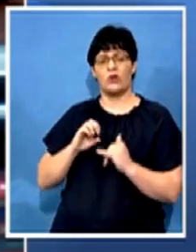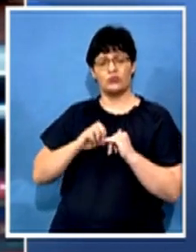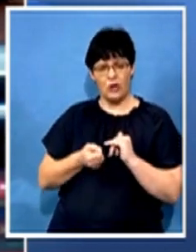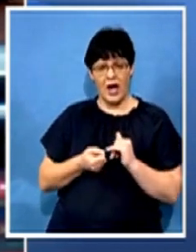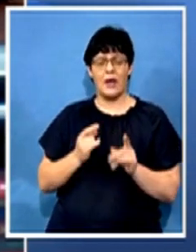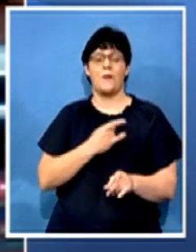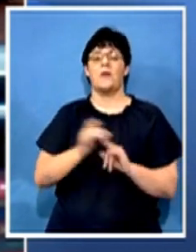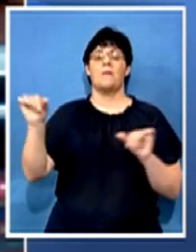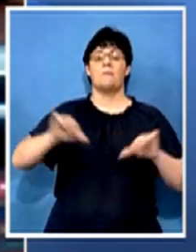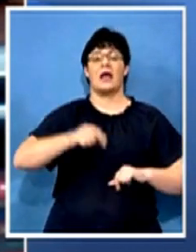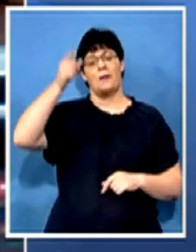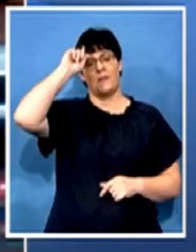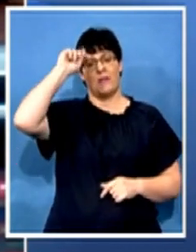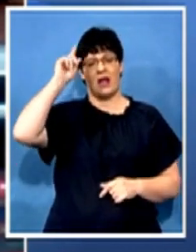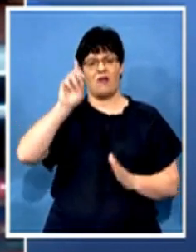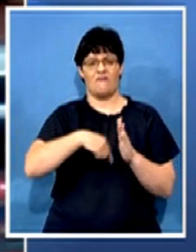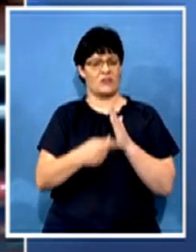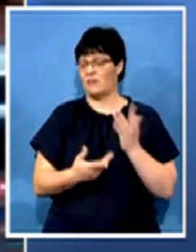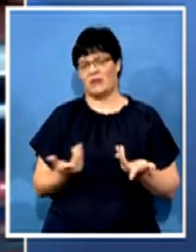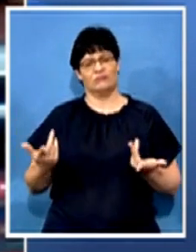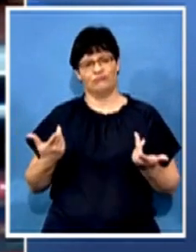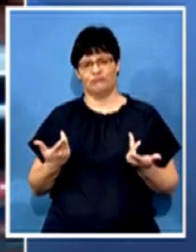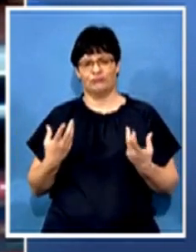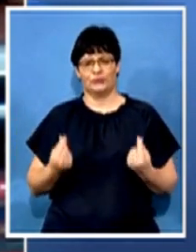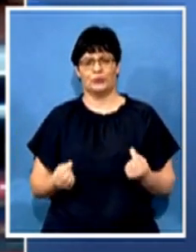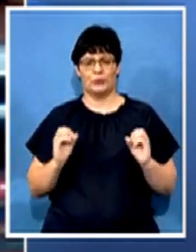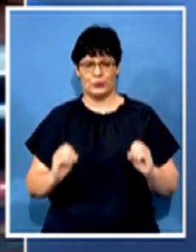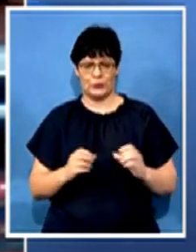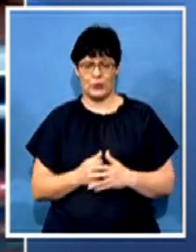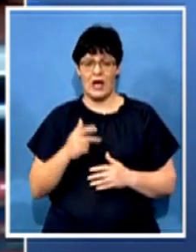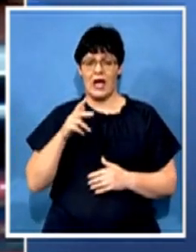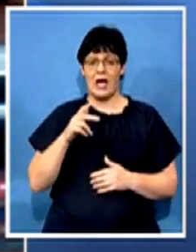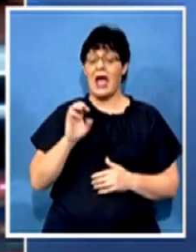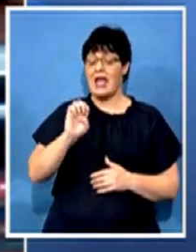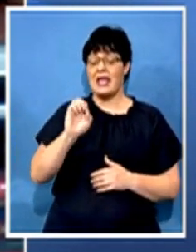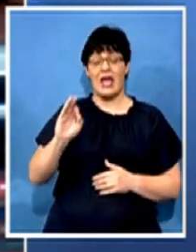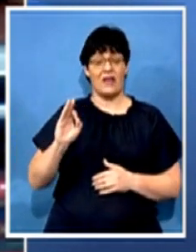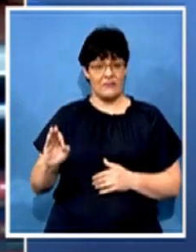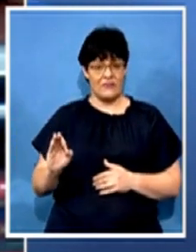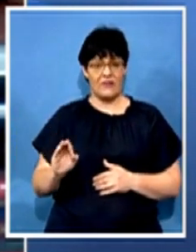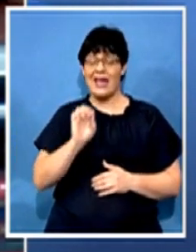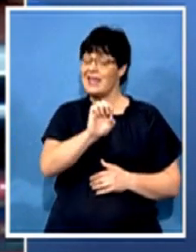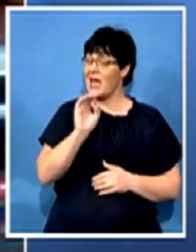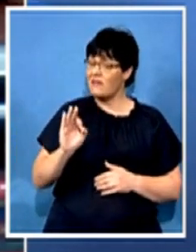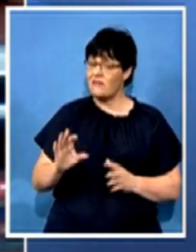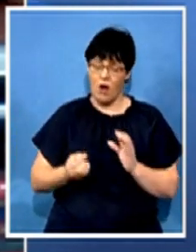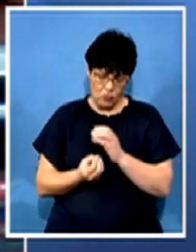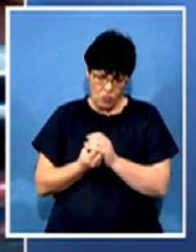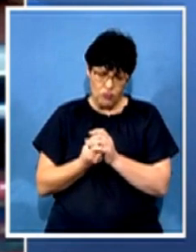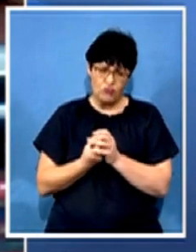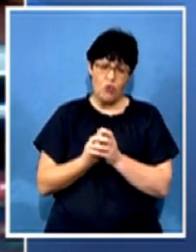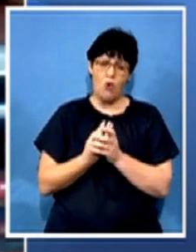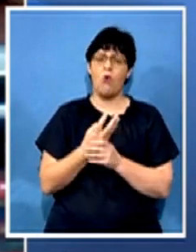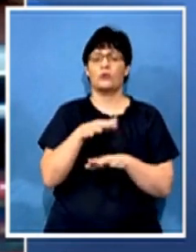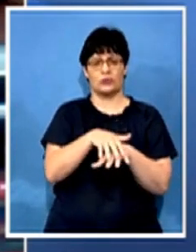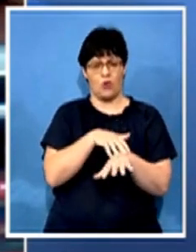not to be. As for the ANC, as for the EFF has been growing gradually at all levels, but I don't think that